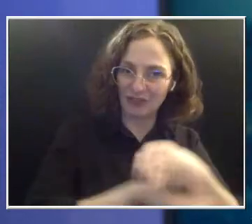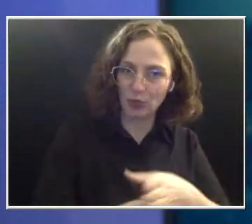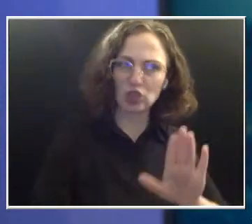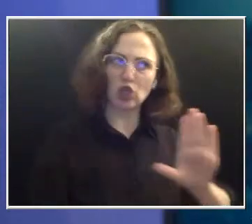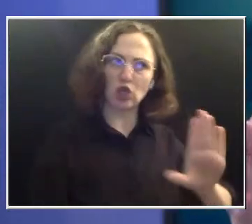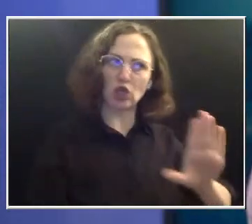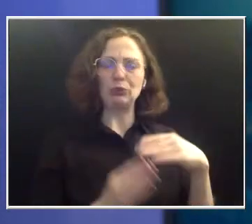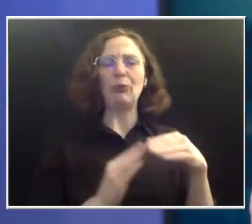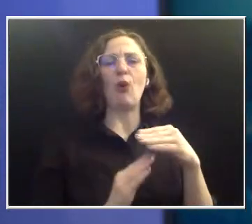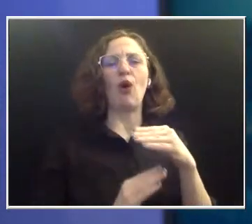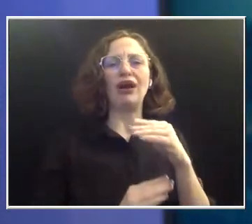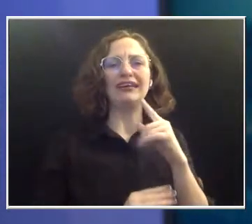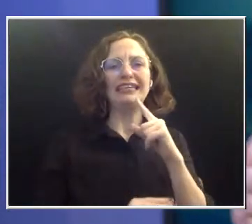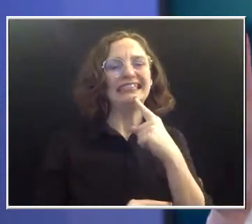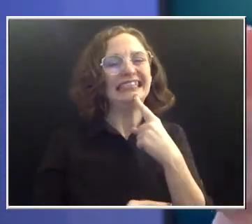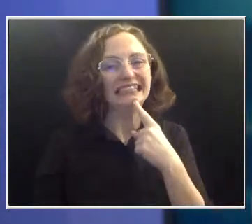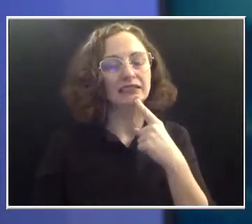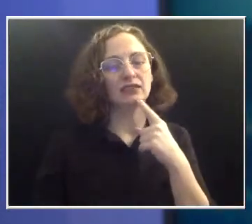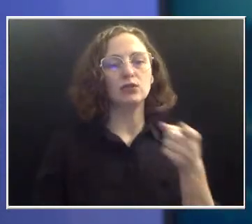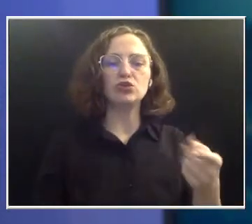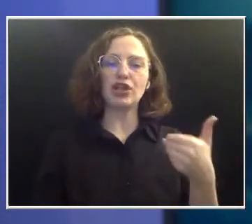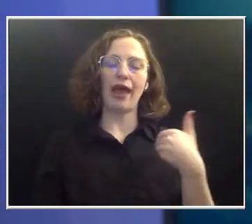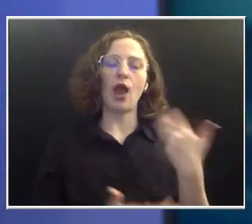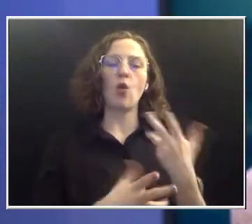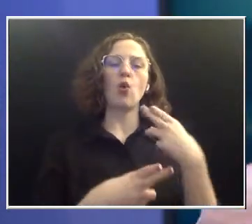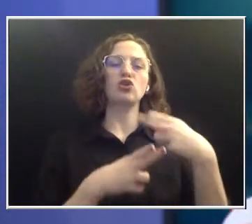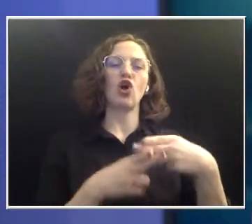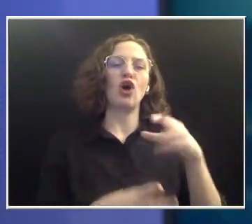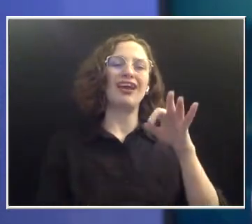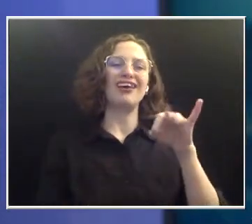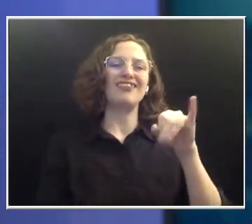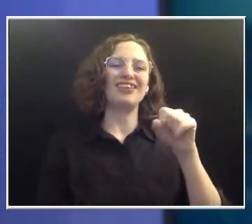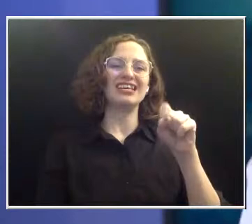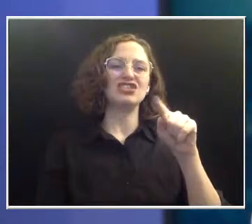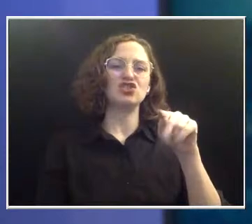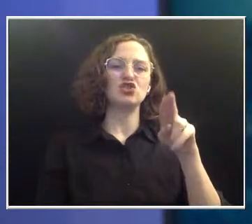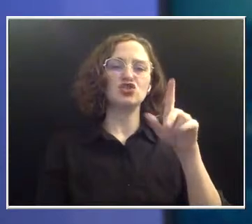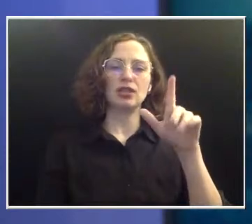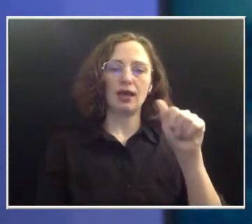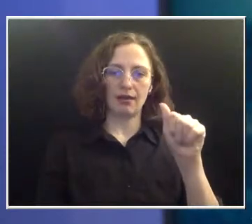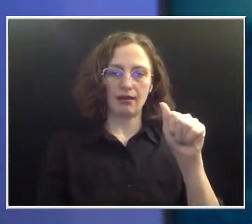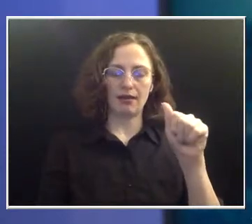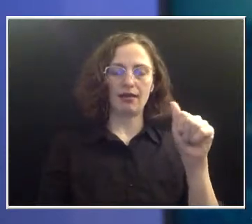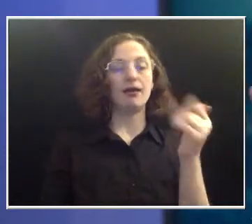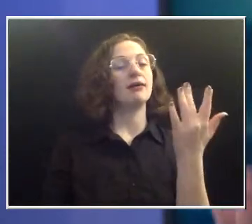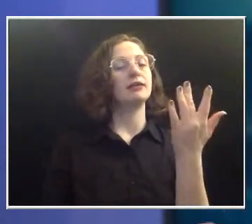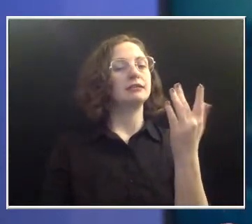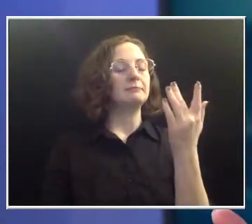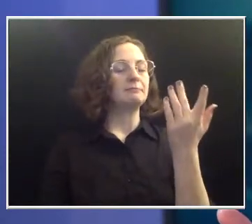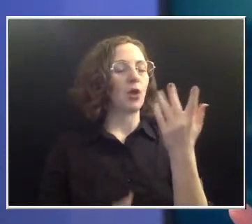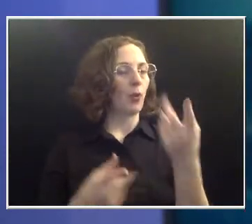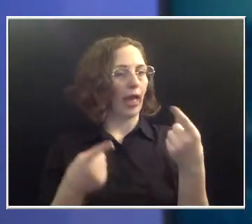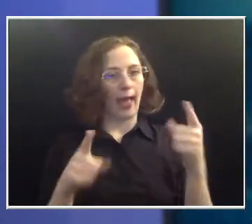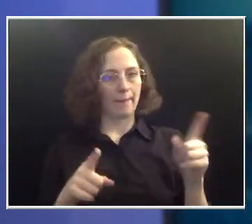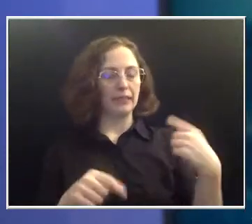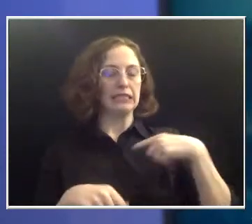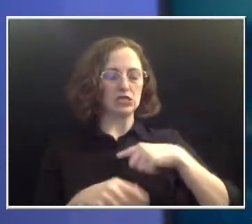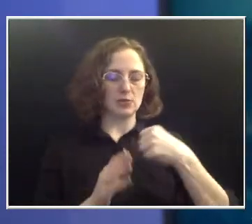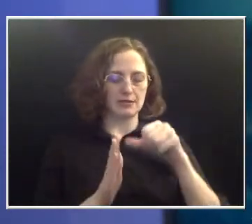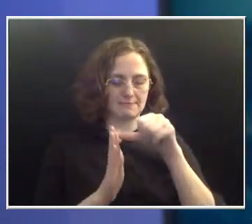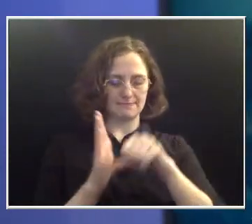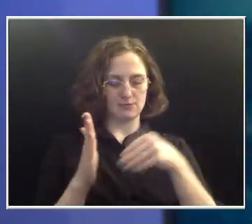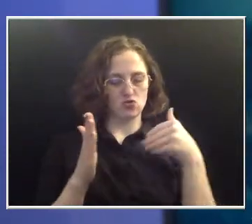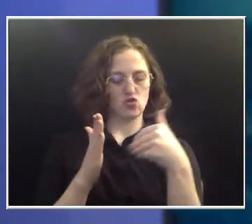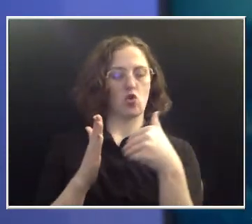call it. And so essentially, because we're operating so close to the tubes that connect your kidneys to your bladder, there's potential that